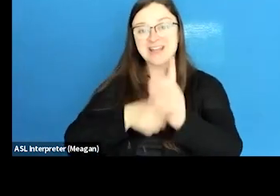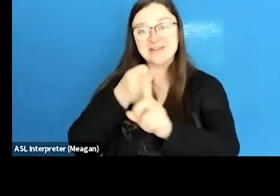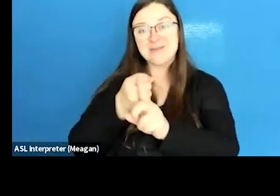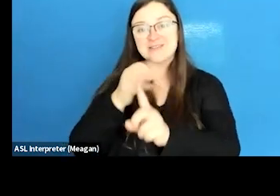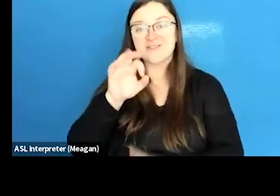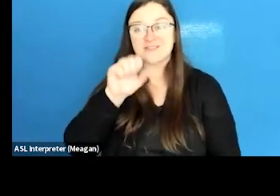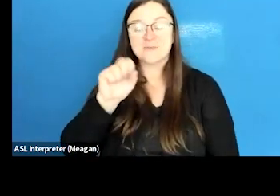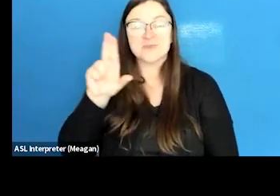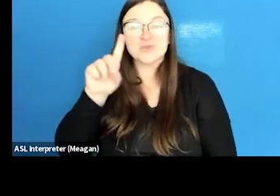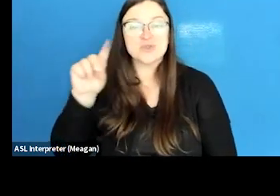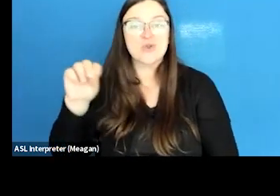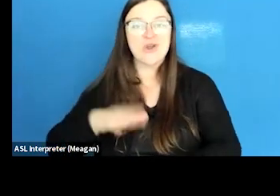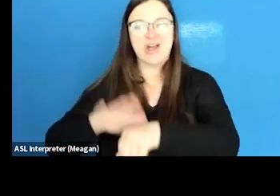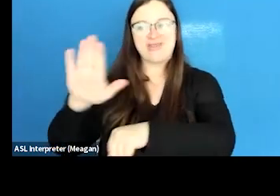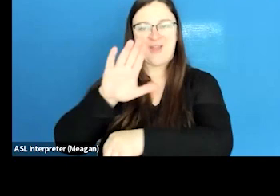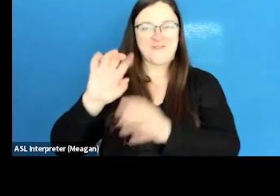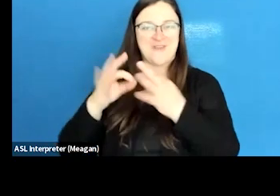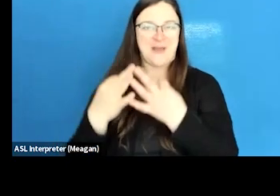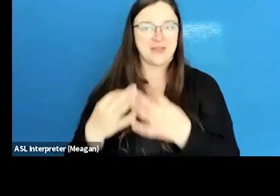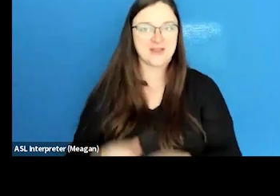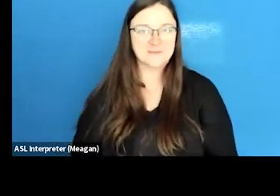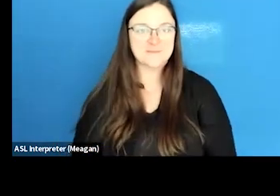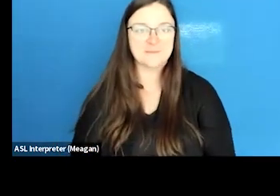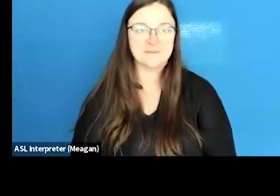on their family directly.